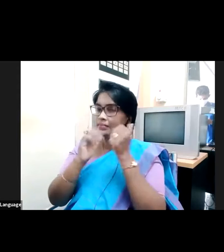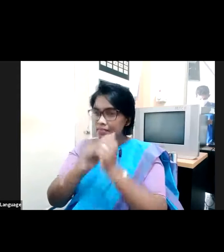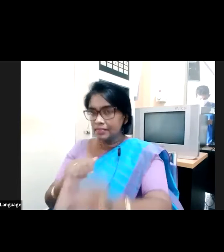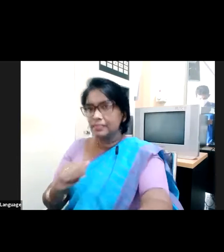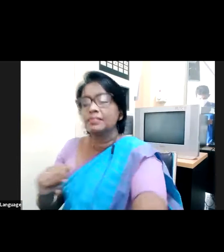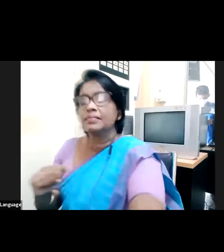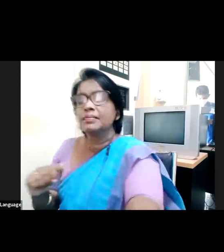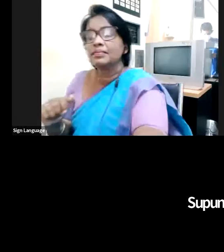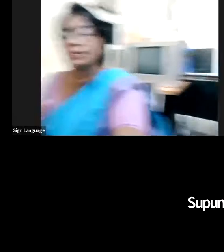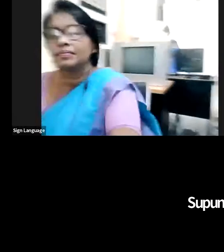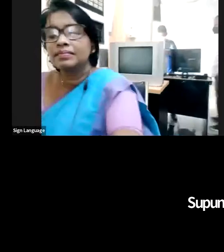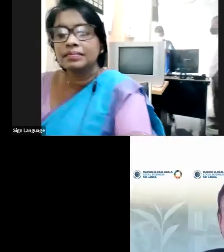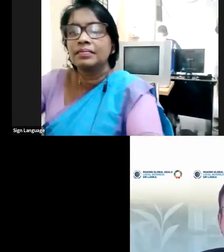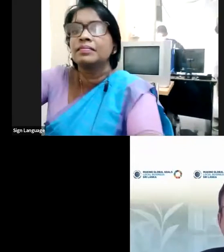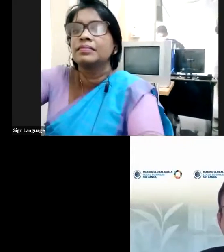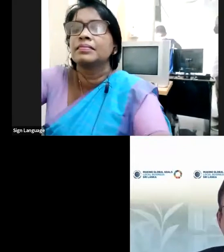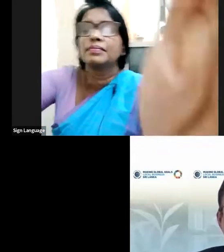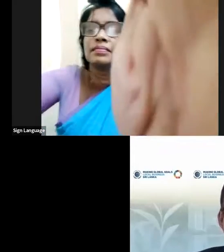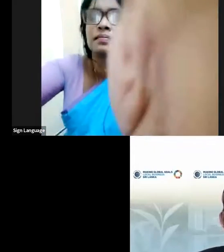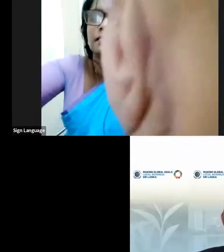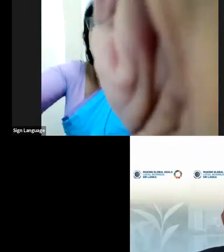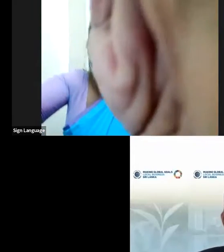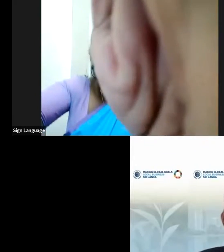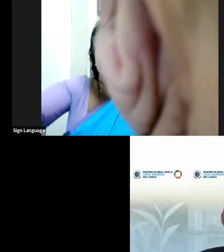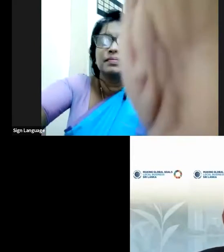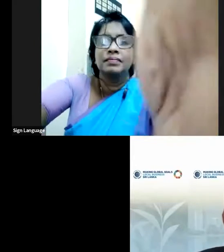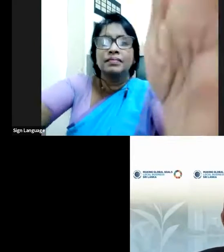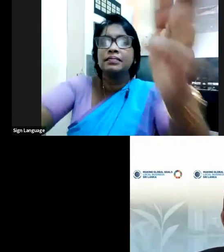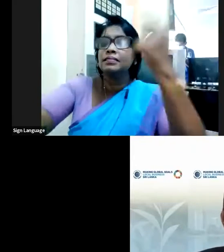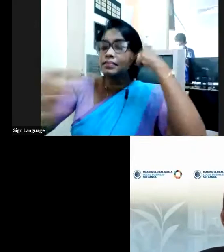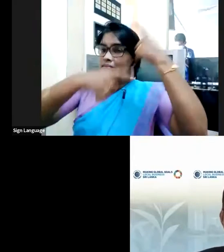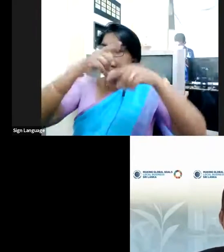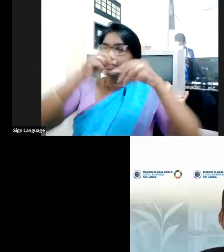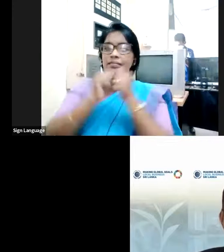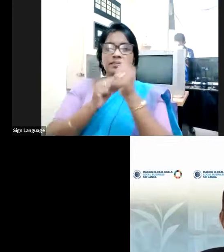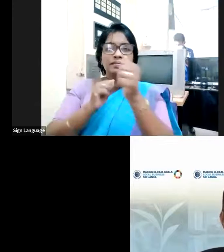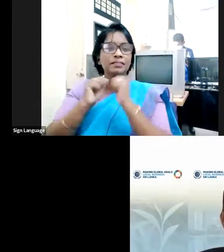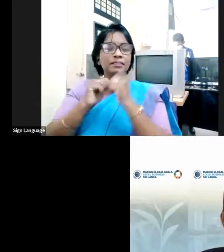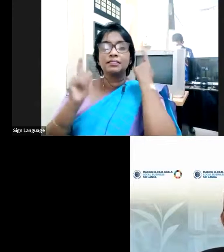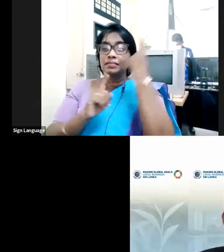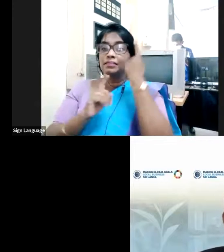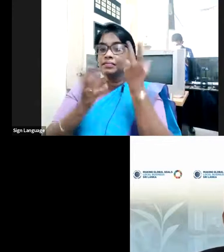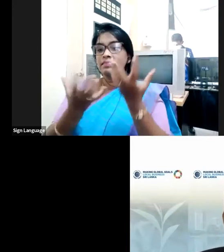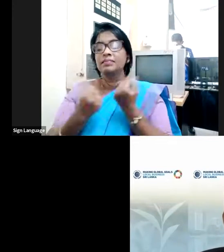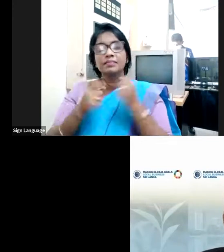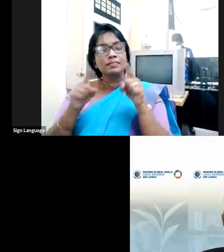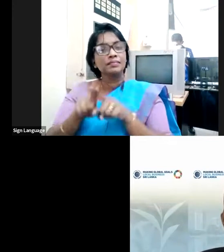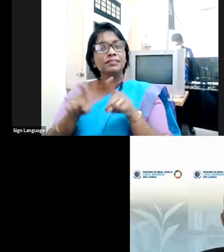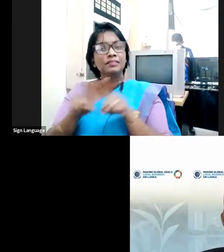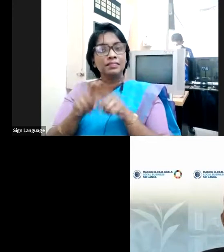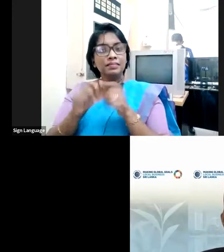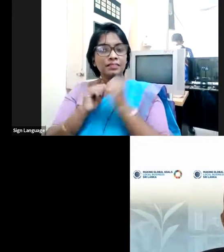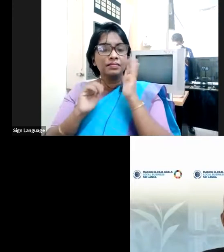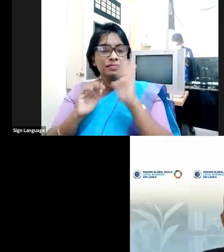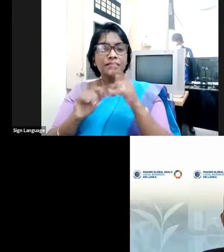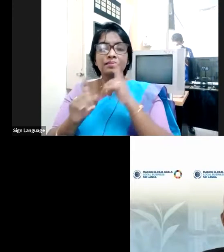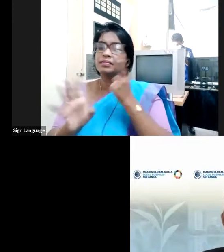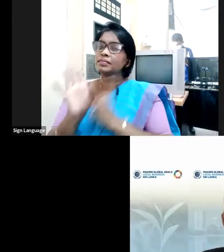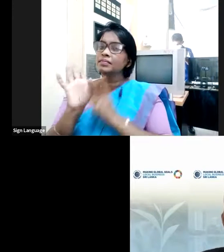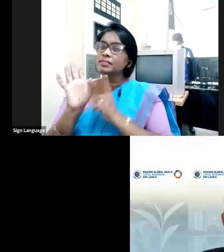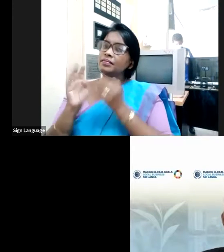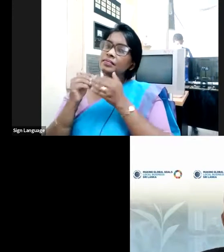you will be studying, working, learning, and this will be a continuous cycle where everyone will